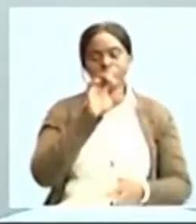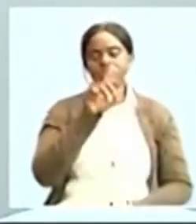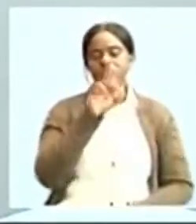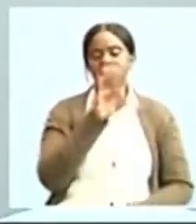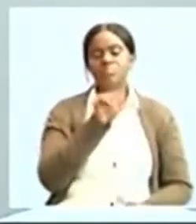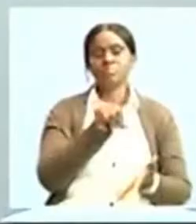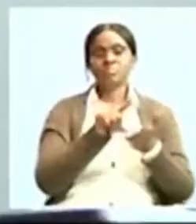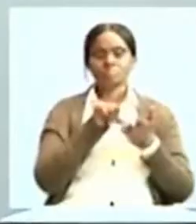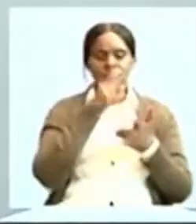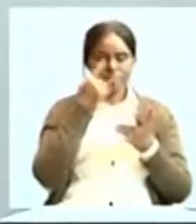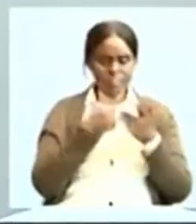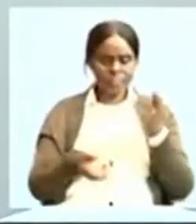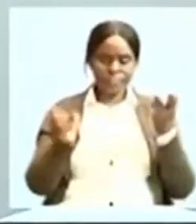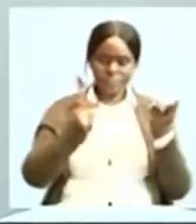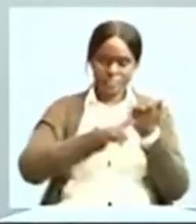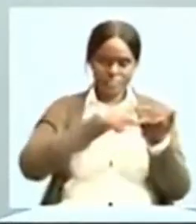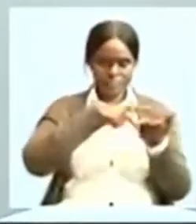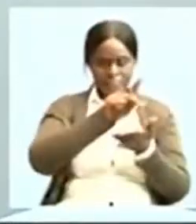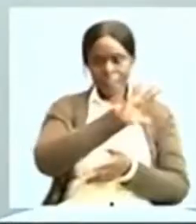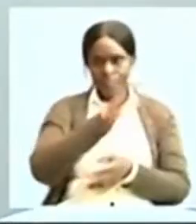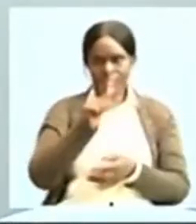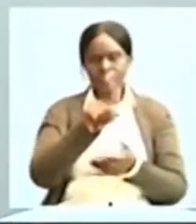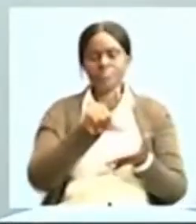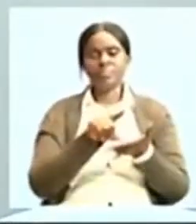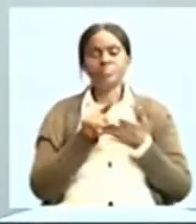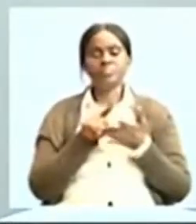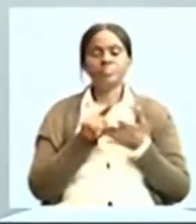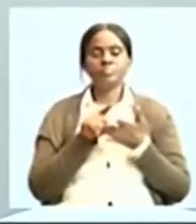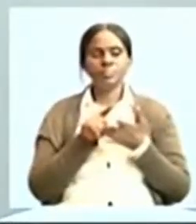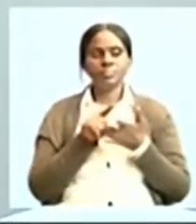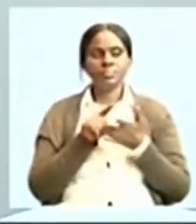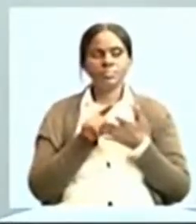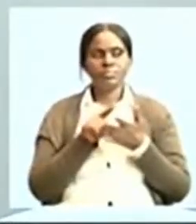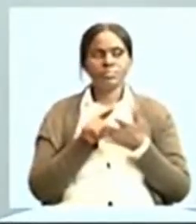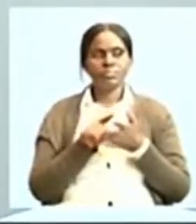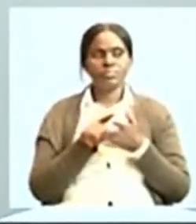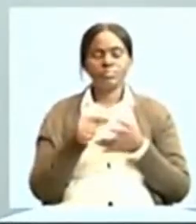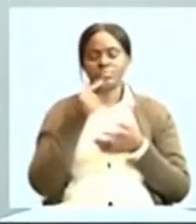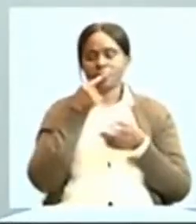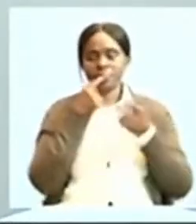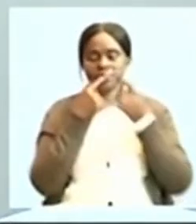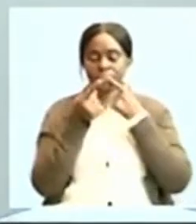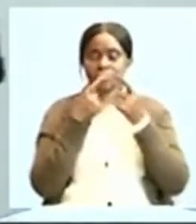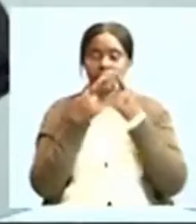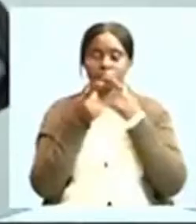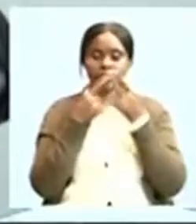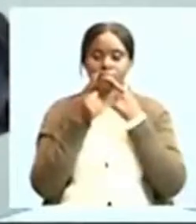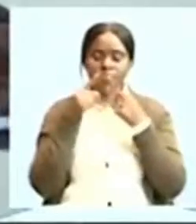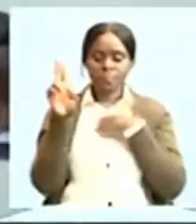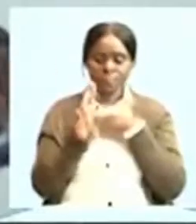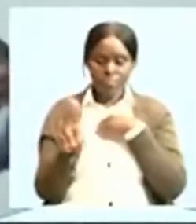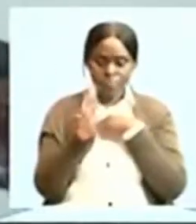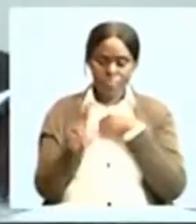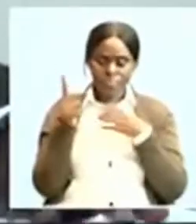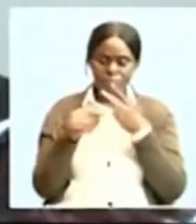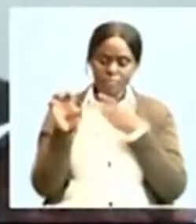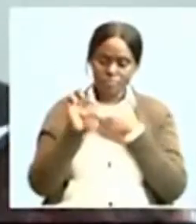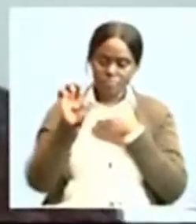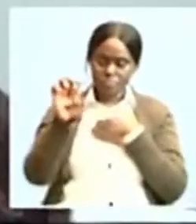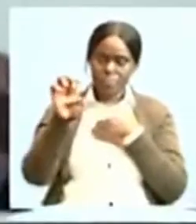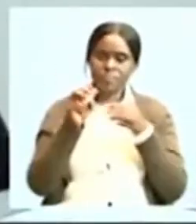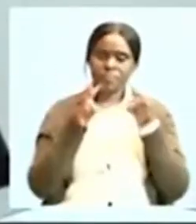loans, should repay the loans. He said using whatever